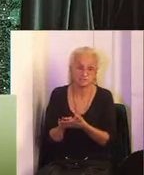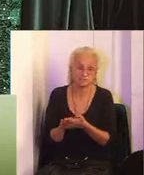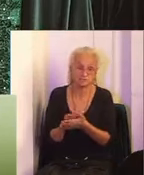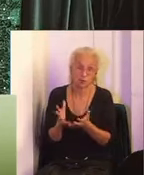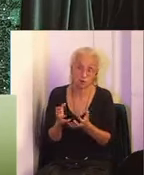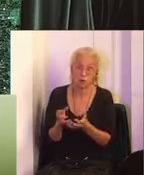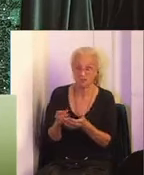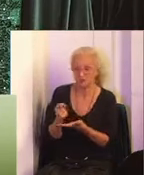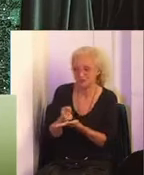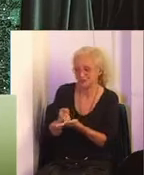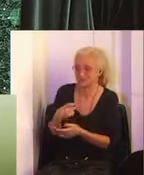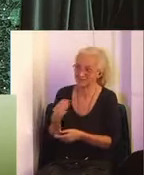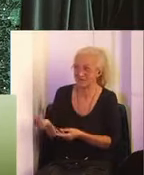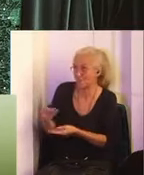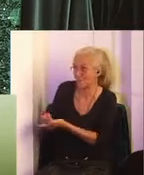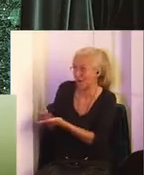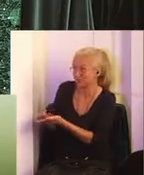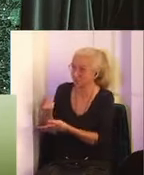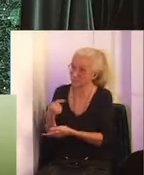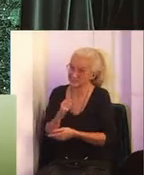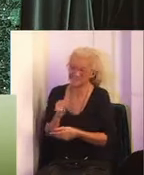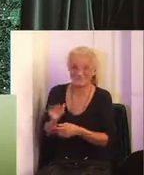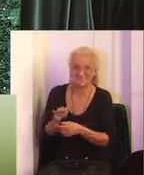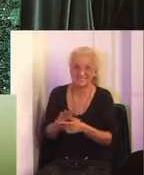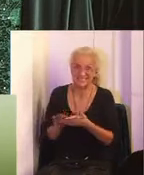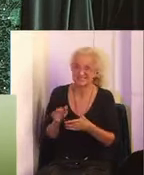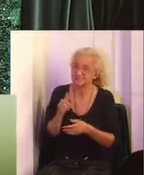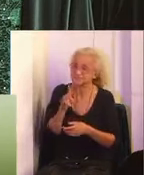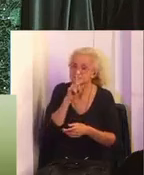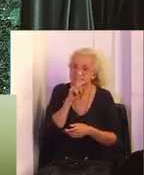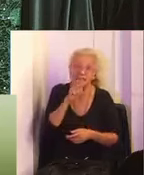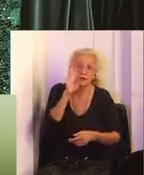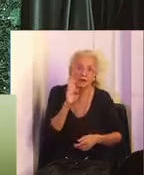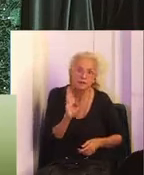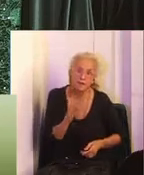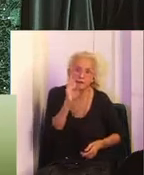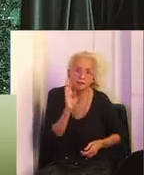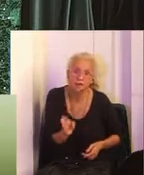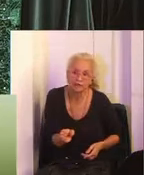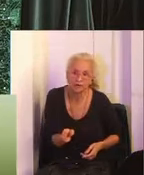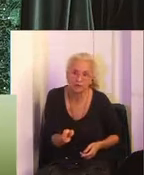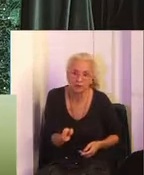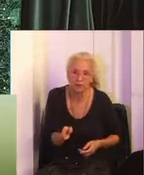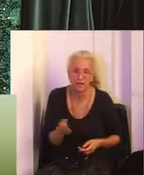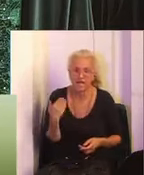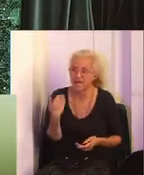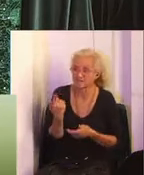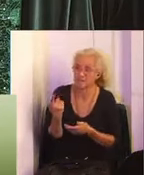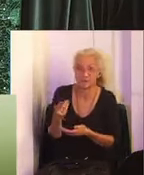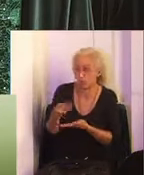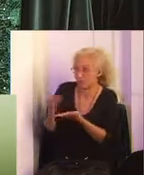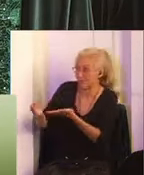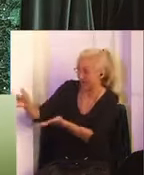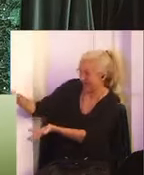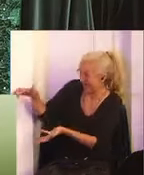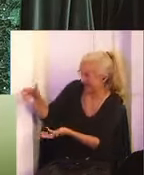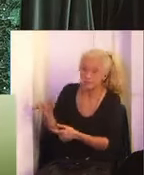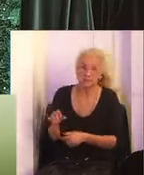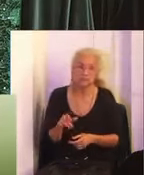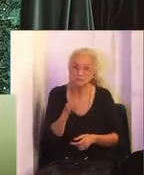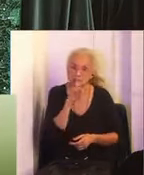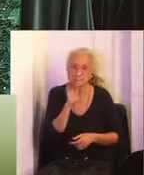like to treat ourselves, and there's nothing wrong with that. I'm not telling us that we can never, ever, ever have something that we want. But